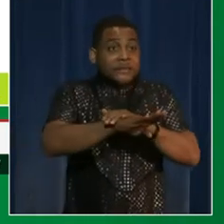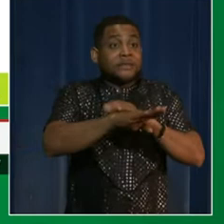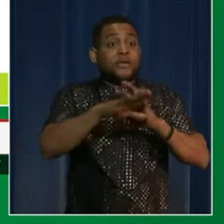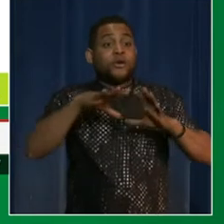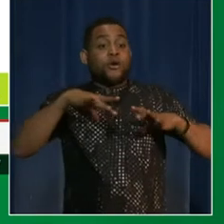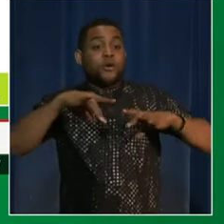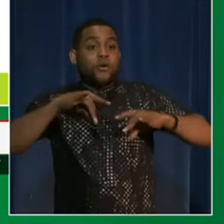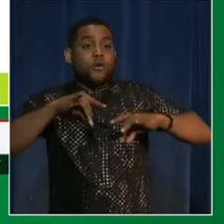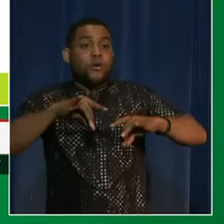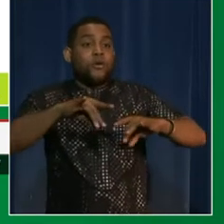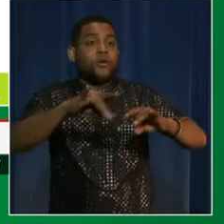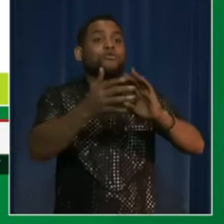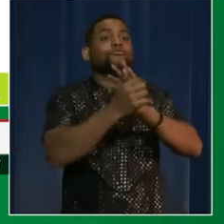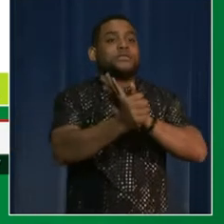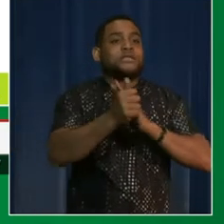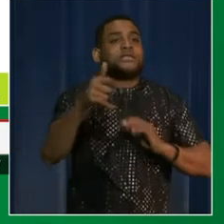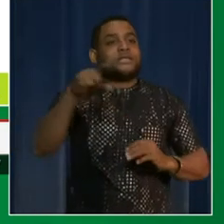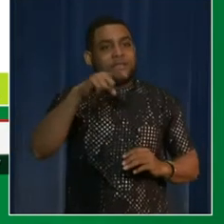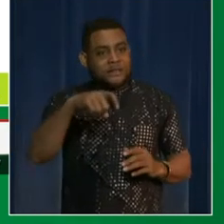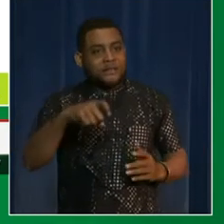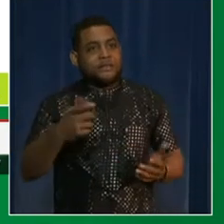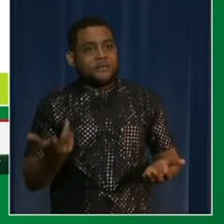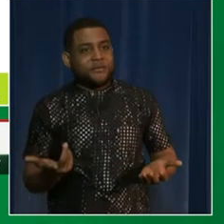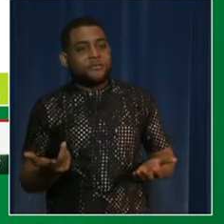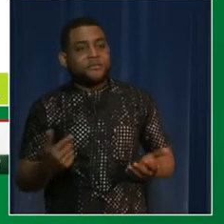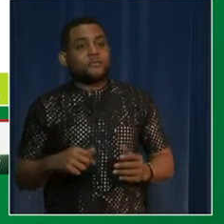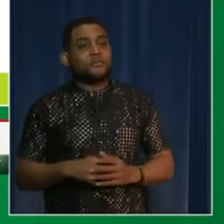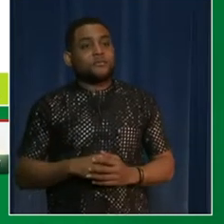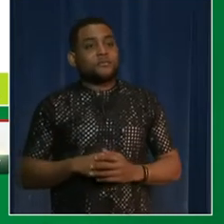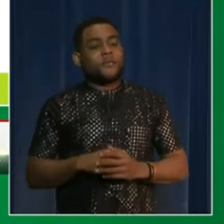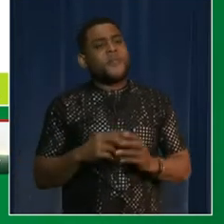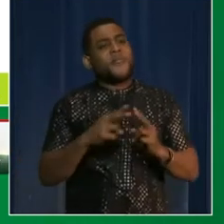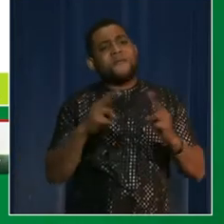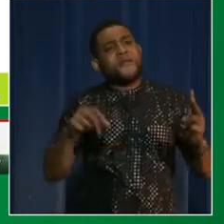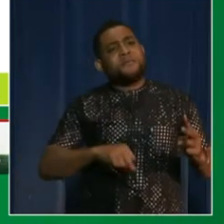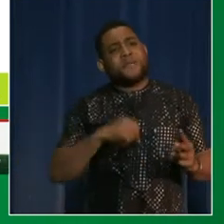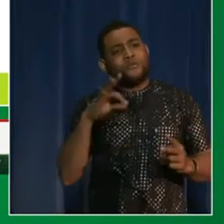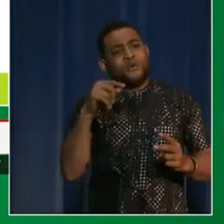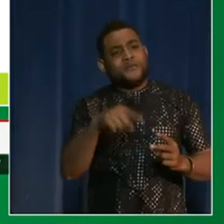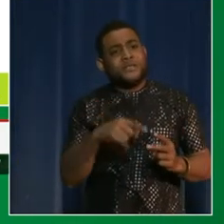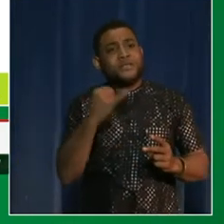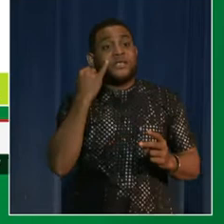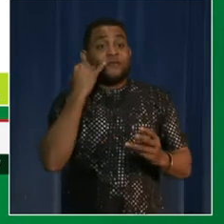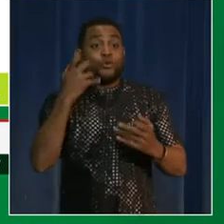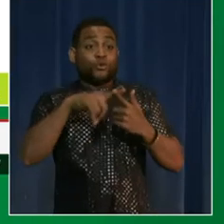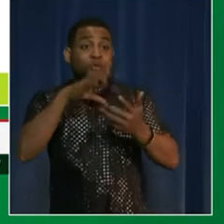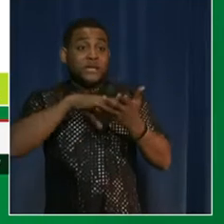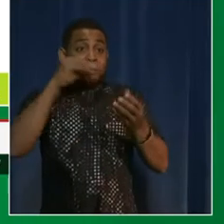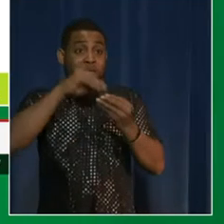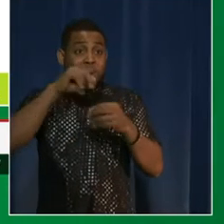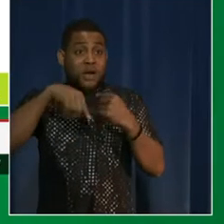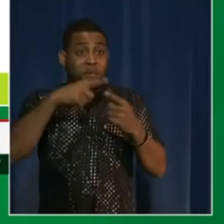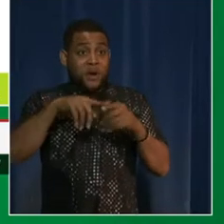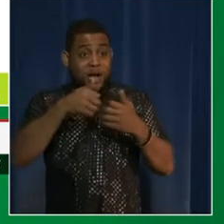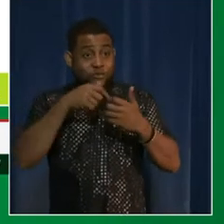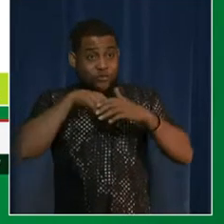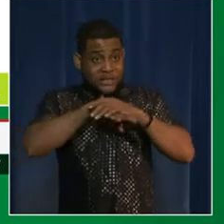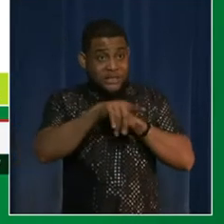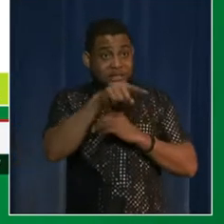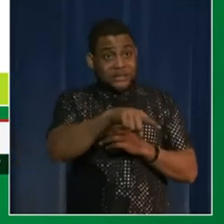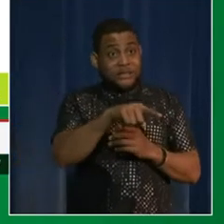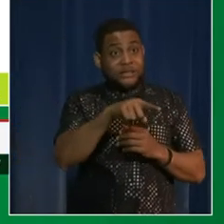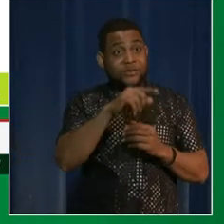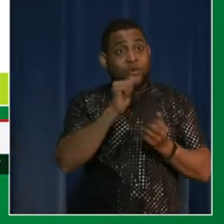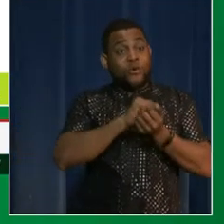skills that they need. We're very, very, very proud of this. If you want to learn more on how to meet your First Source compliance with all these wonderful